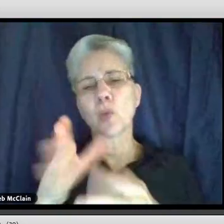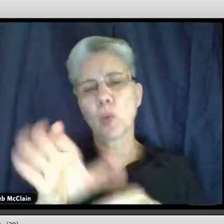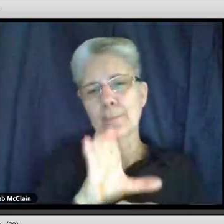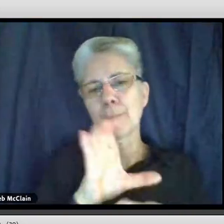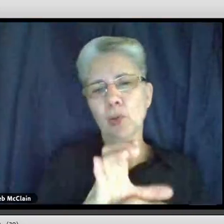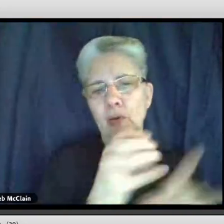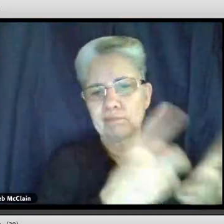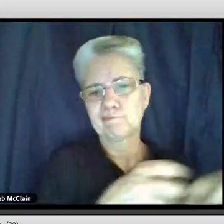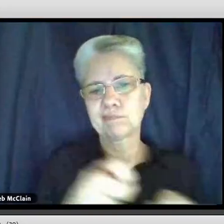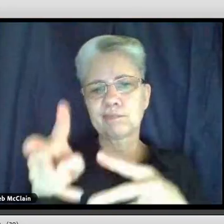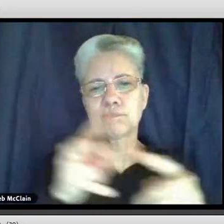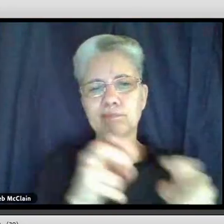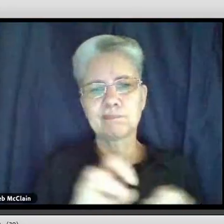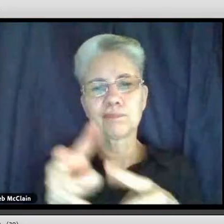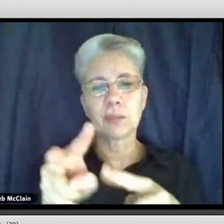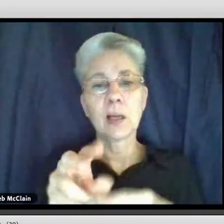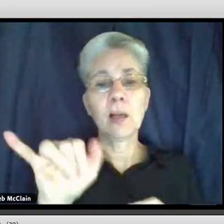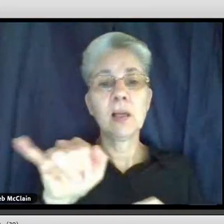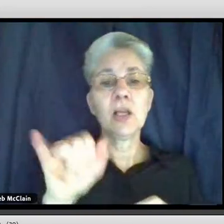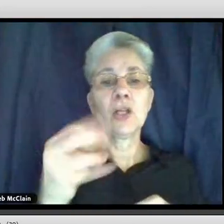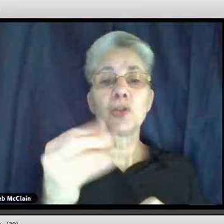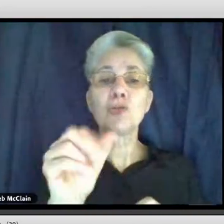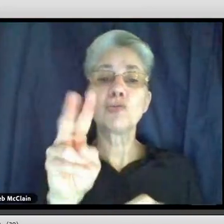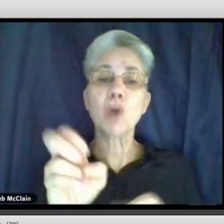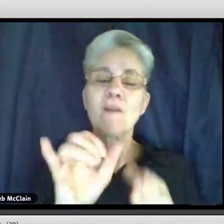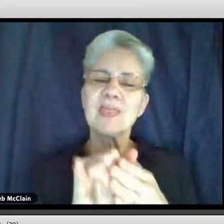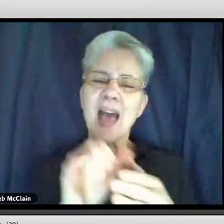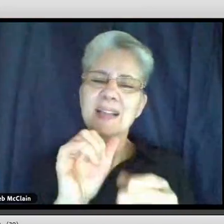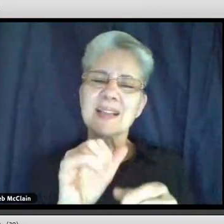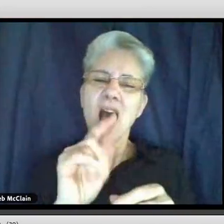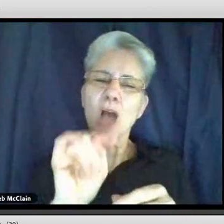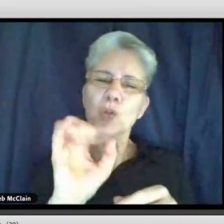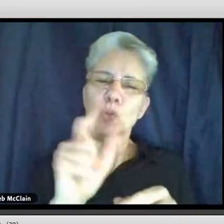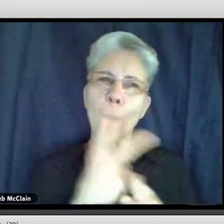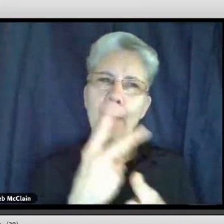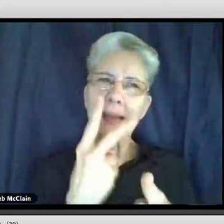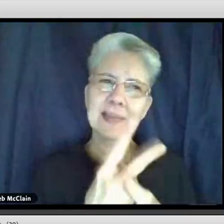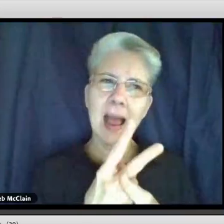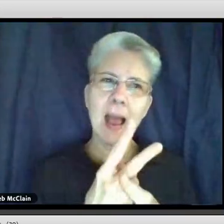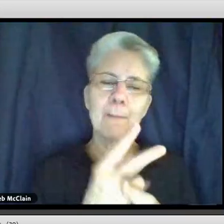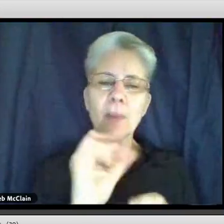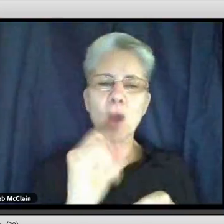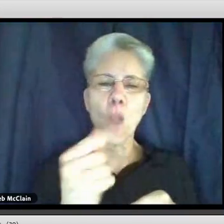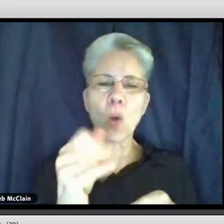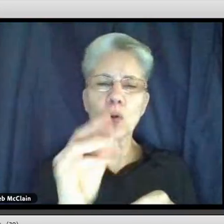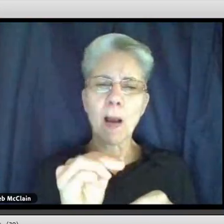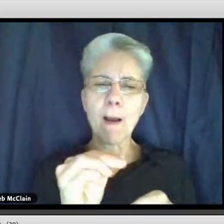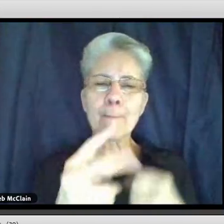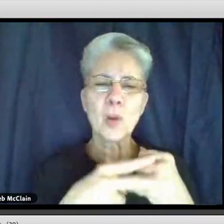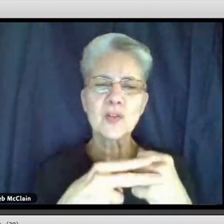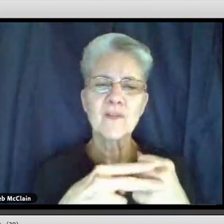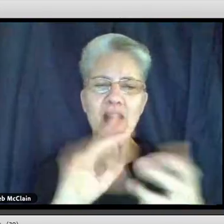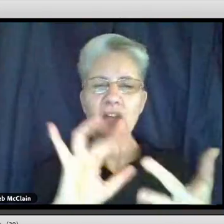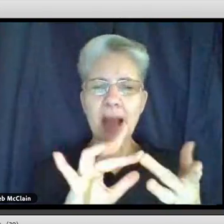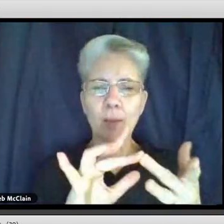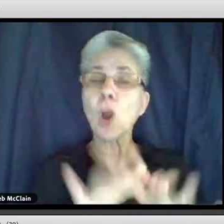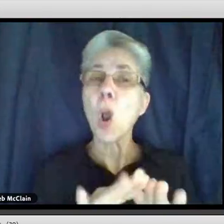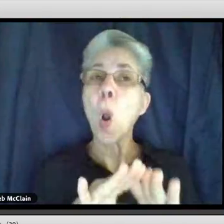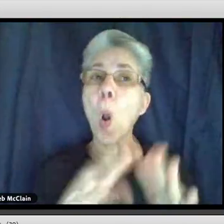computer. Jove is a tool that's maintained by the Open Preservation Network. And it's an open